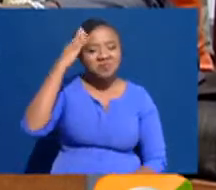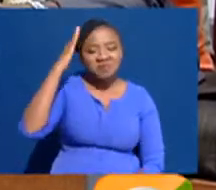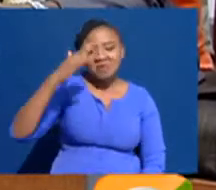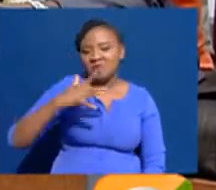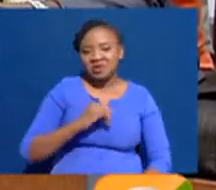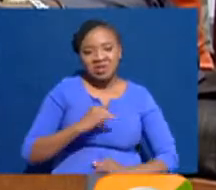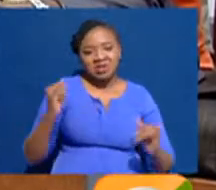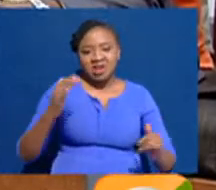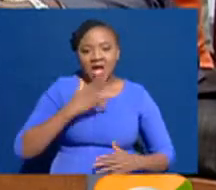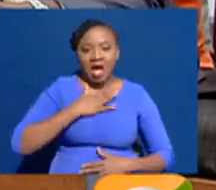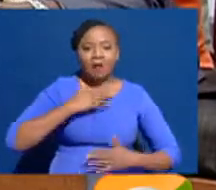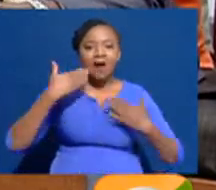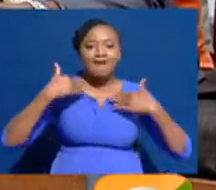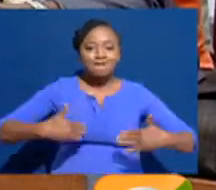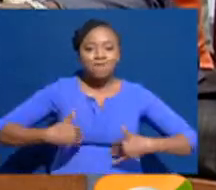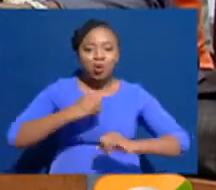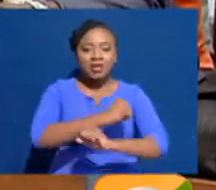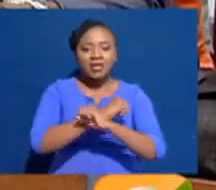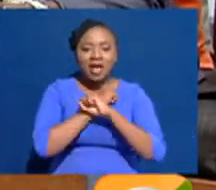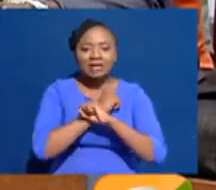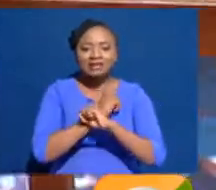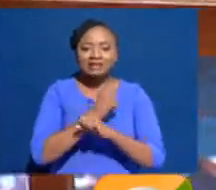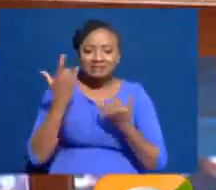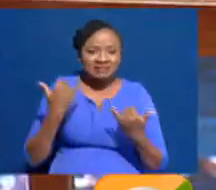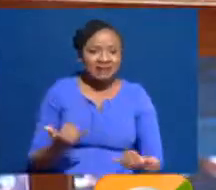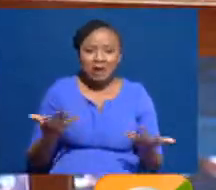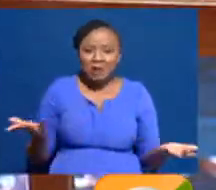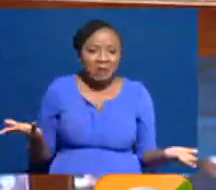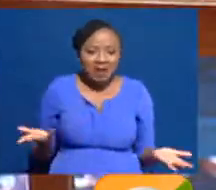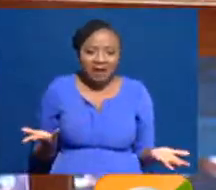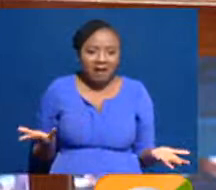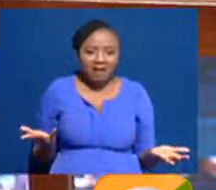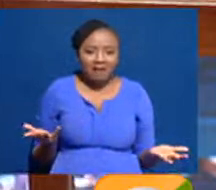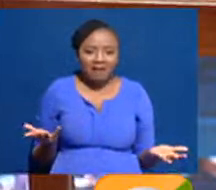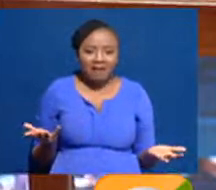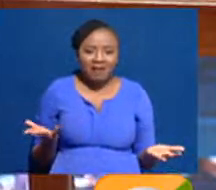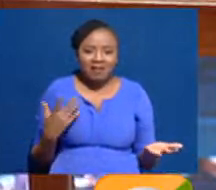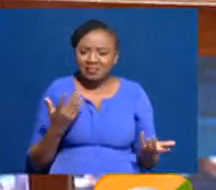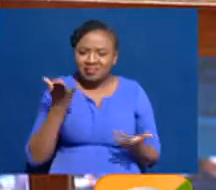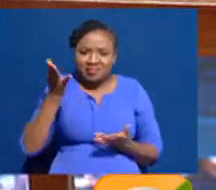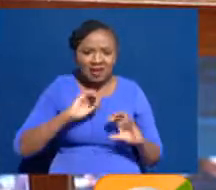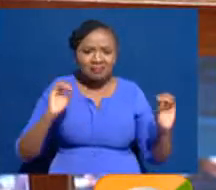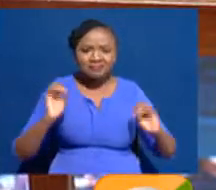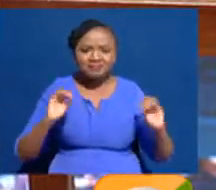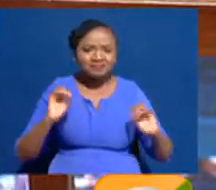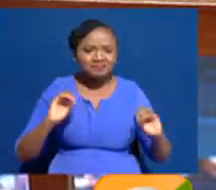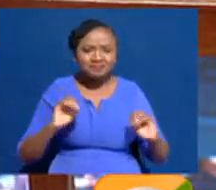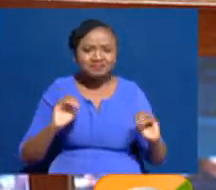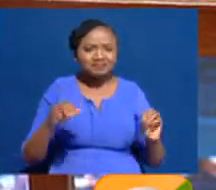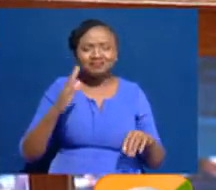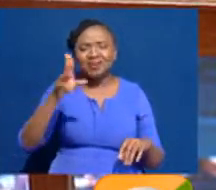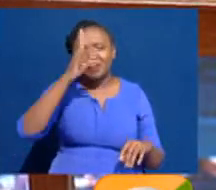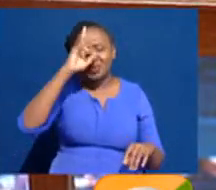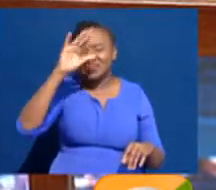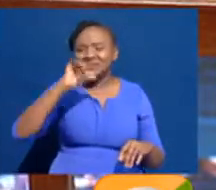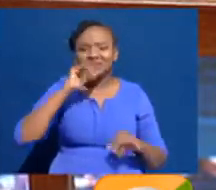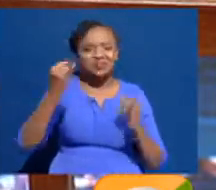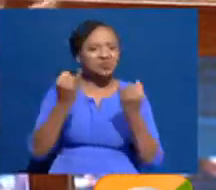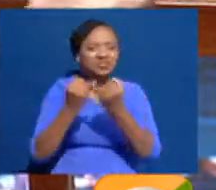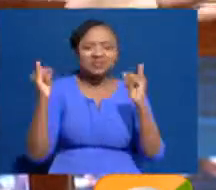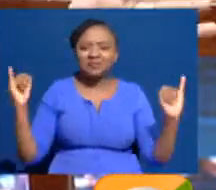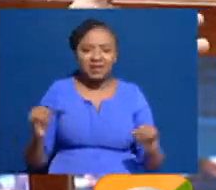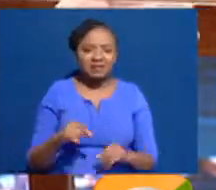ludicrous. You do not, the police has got to be independent. It's no longer independent. You know, let's not lie to each other.